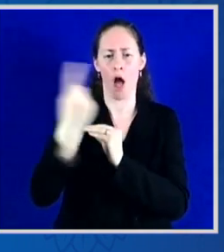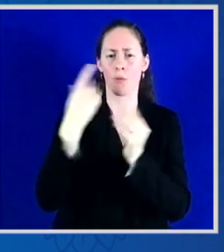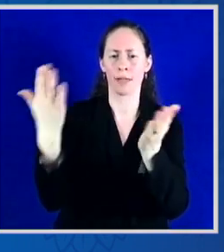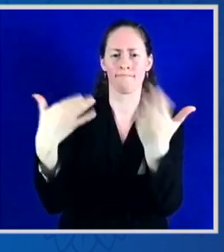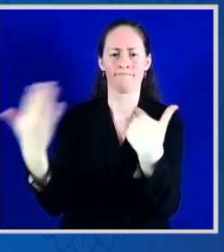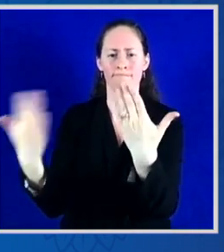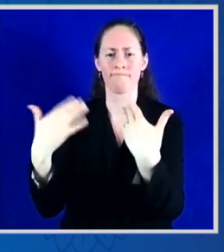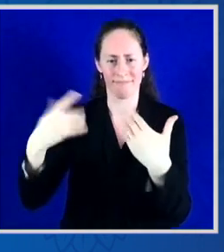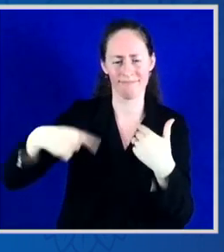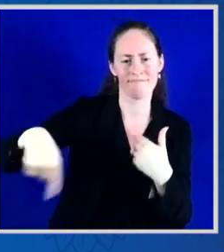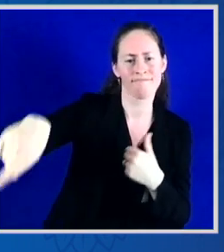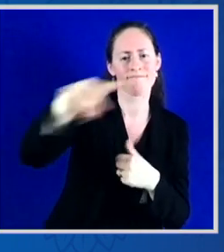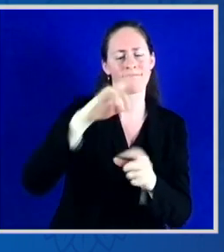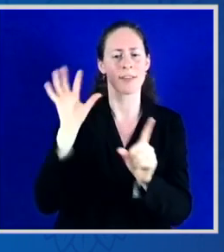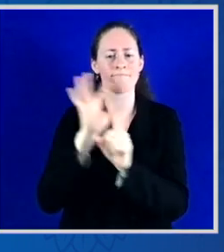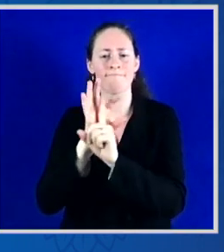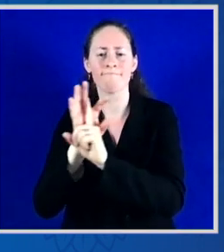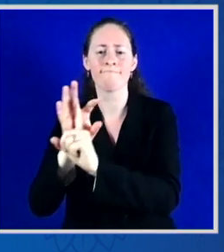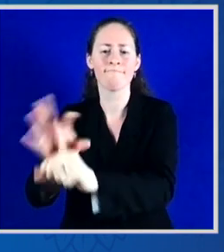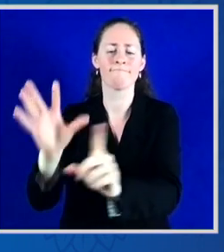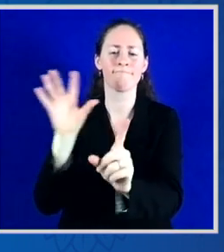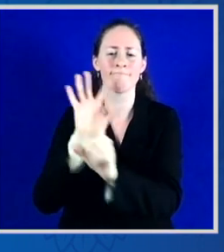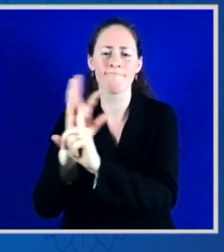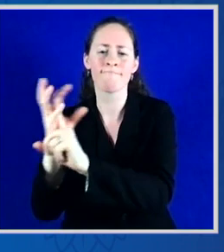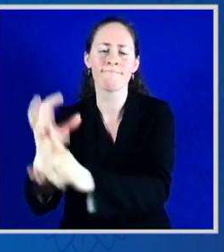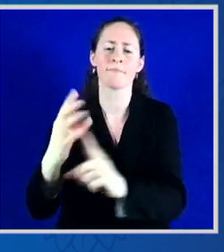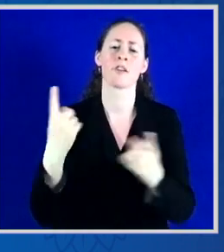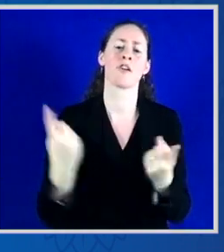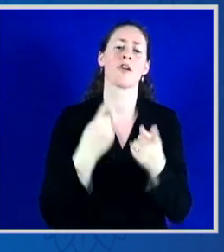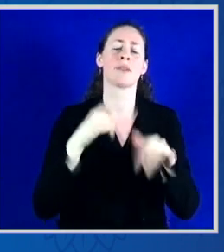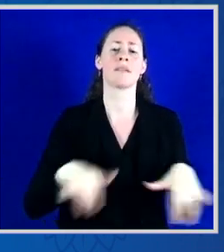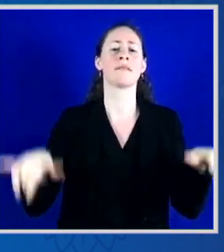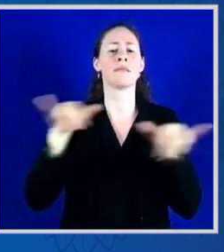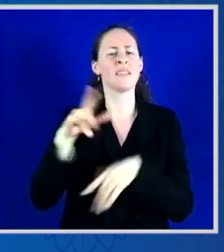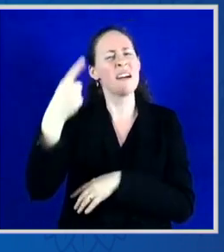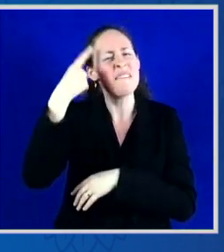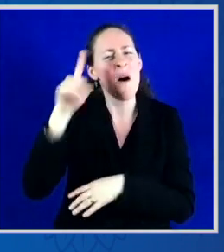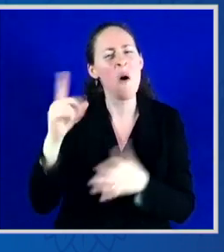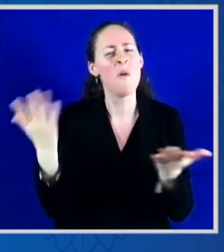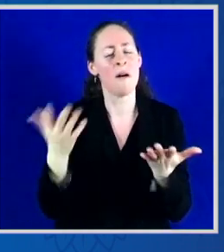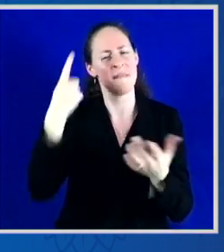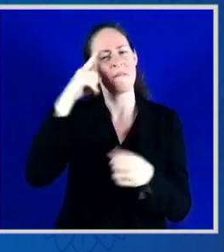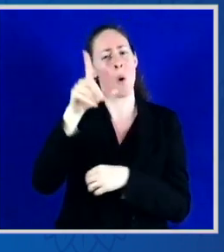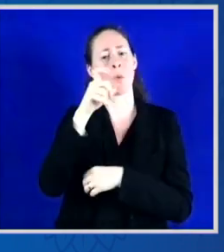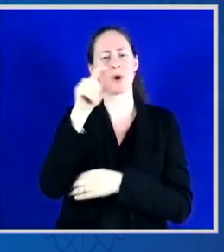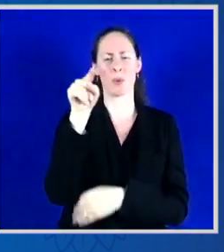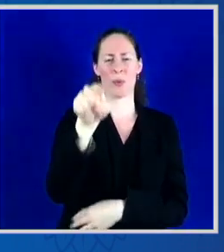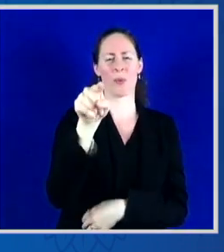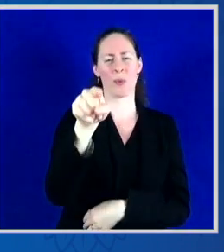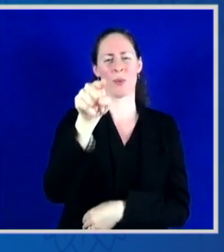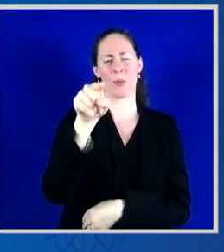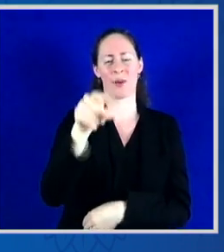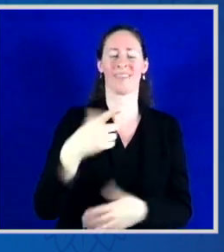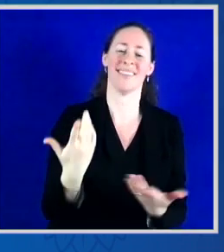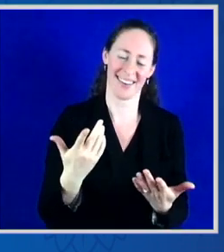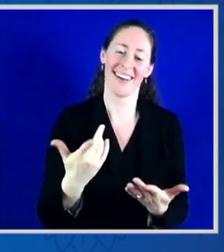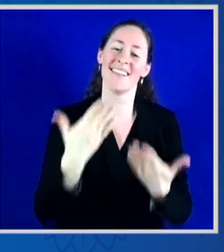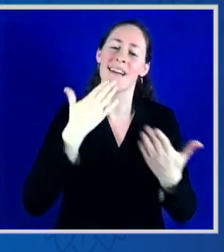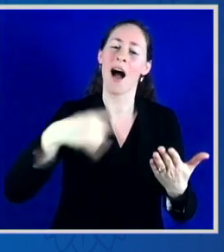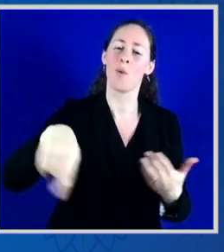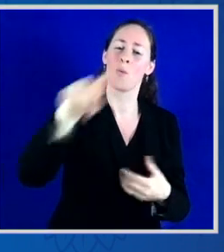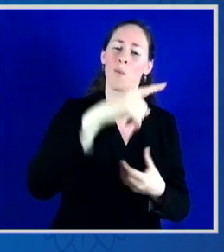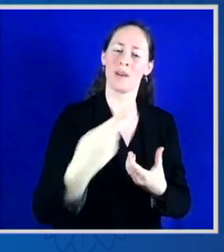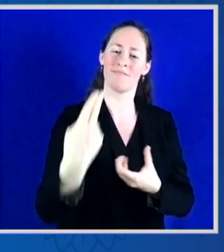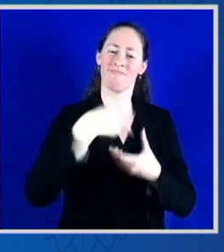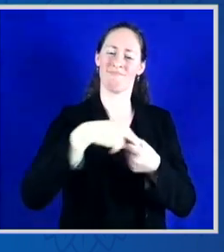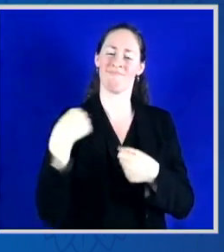he does is for you. So thank you for being with us today and for sharing your stories. And now I'll